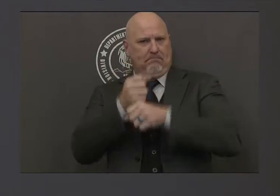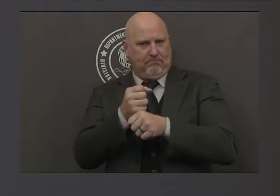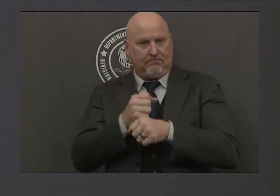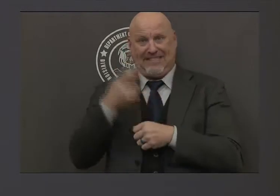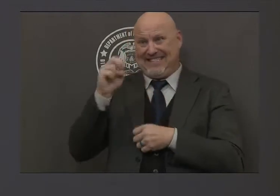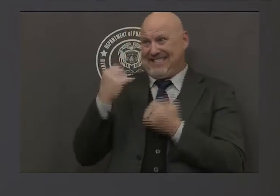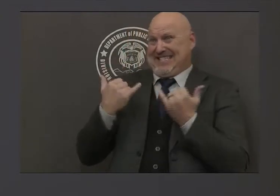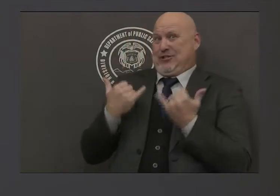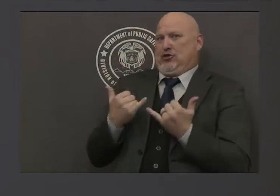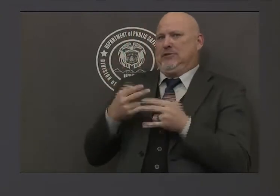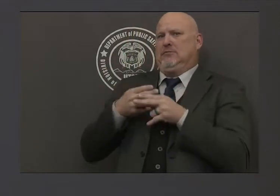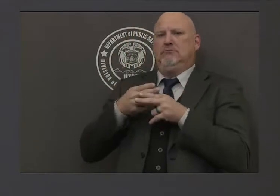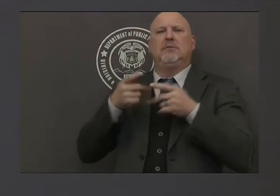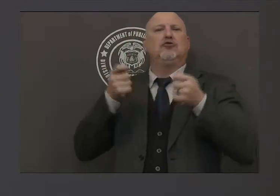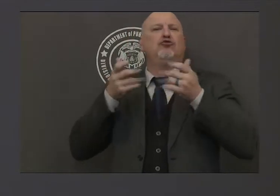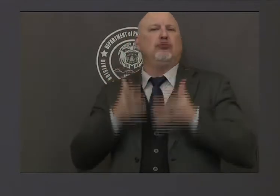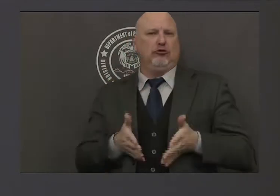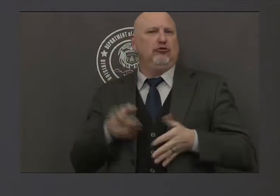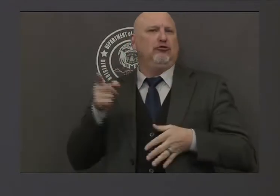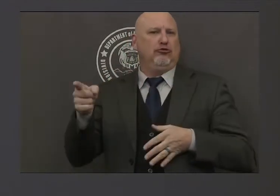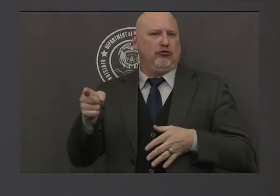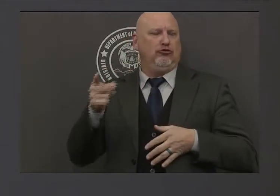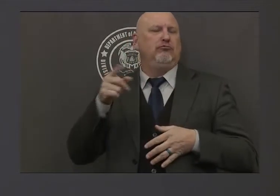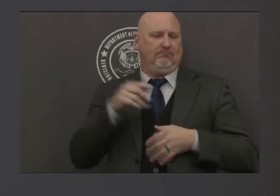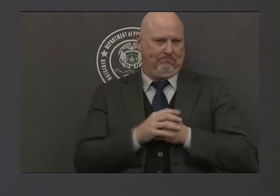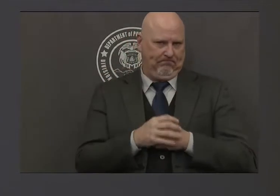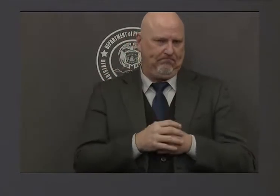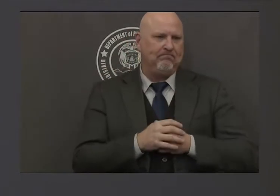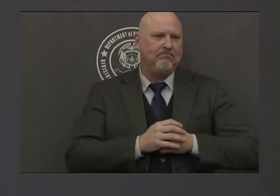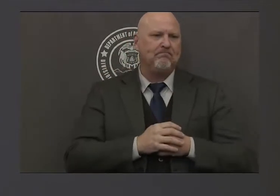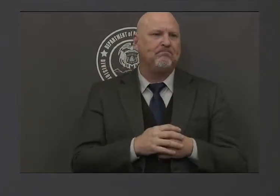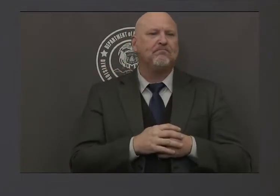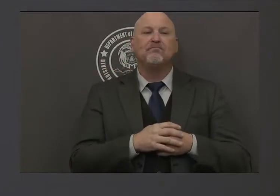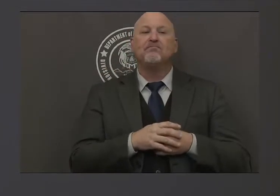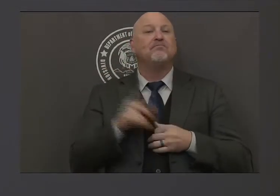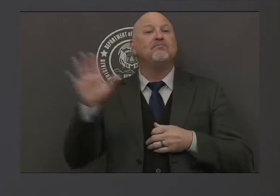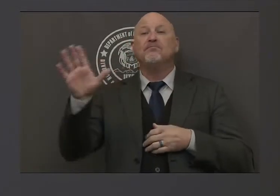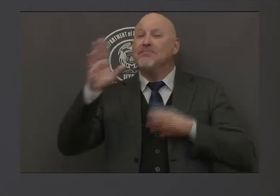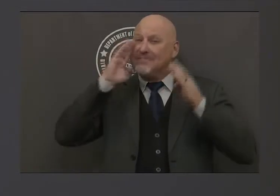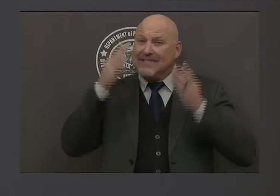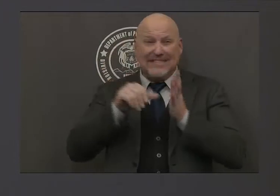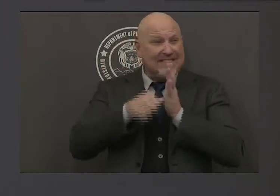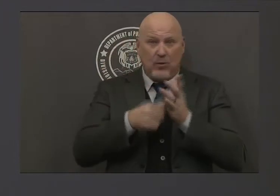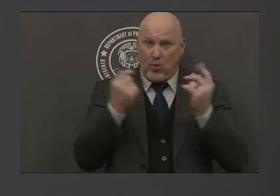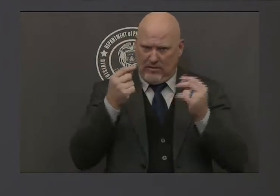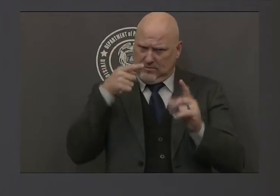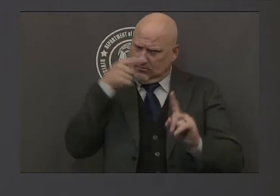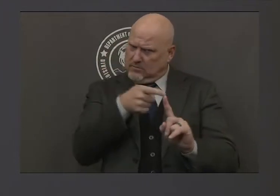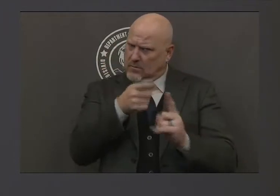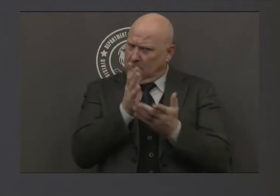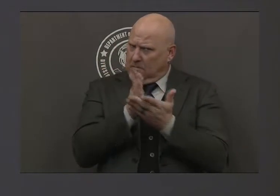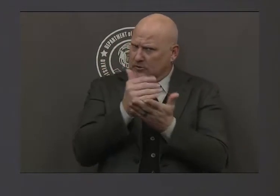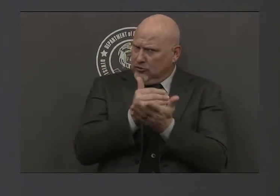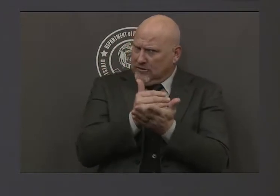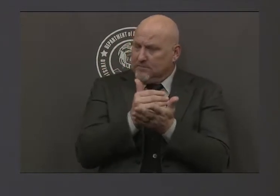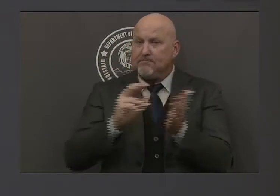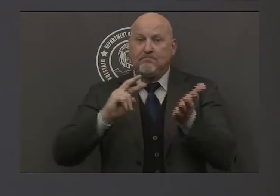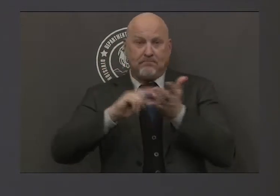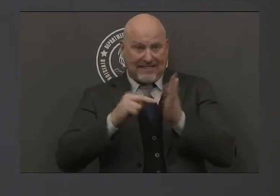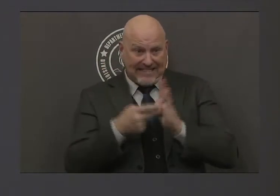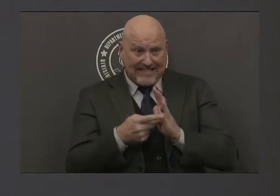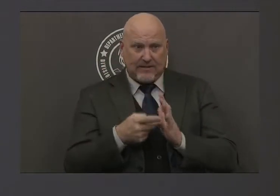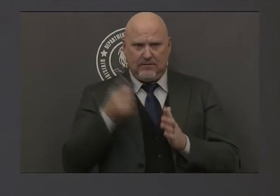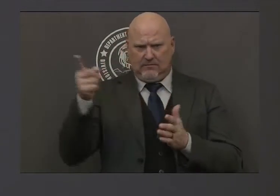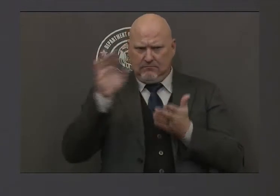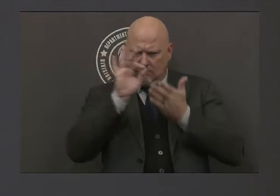Office of Management and Budget, the emphasis is on budget. They're the accounting firm, really arm that tracks the